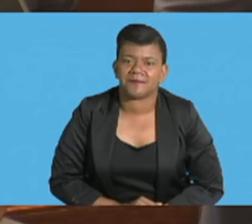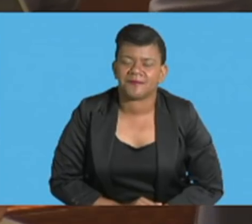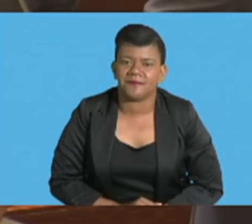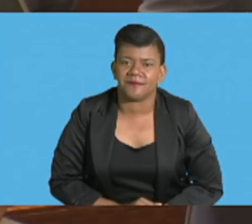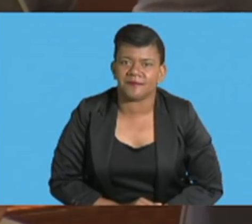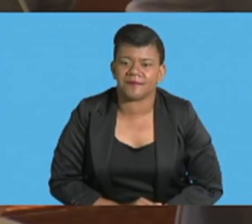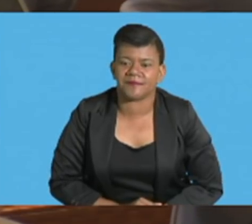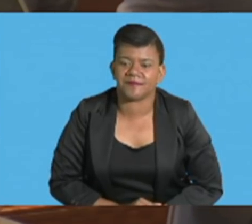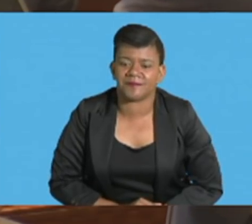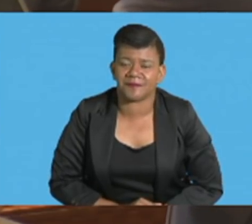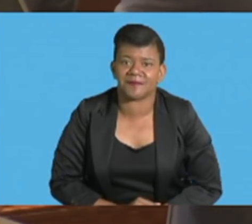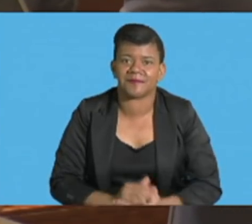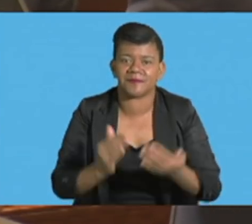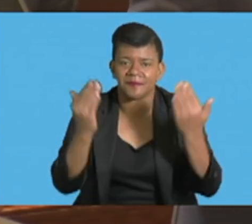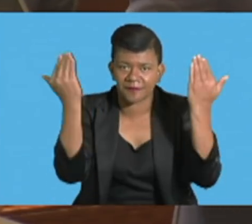Honorable Speaker,